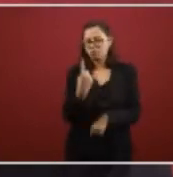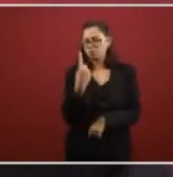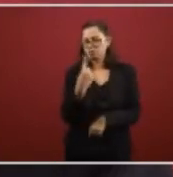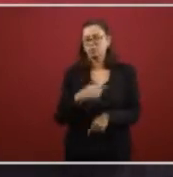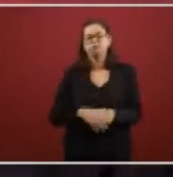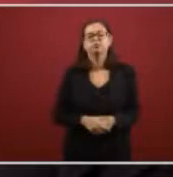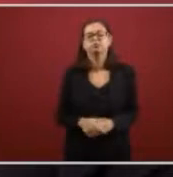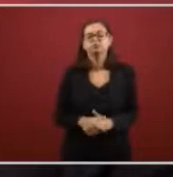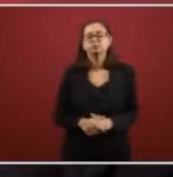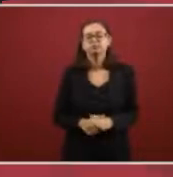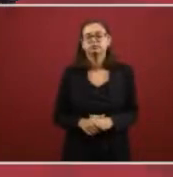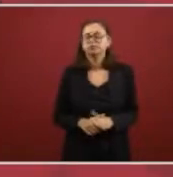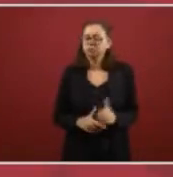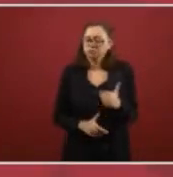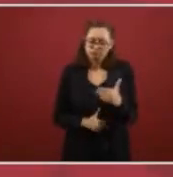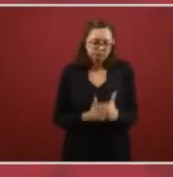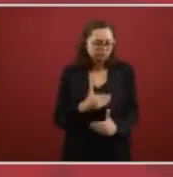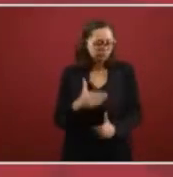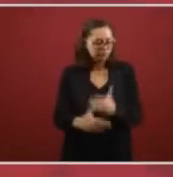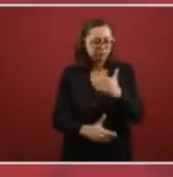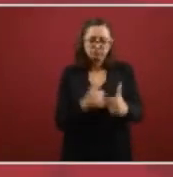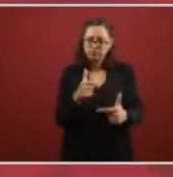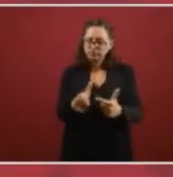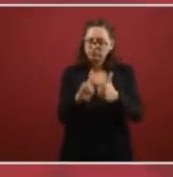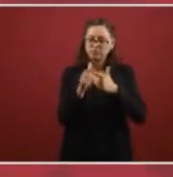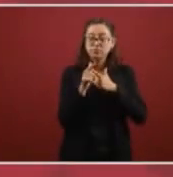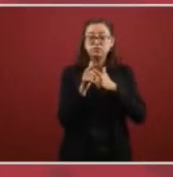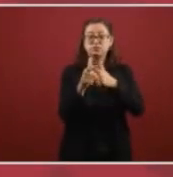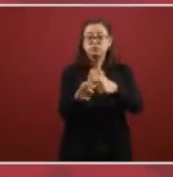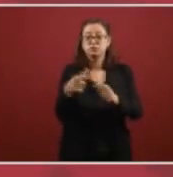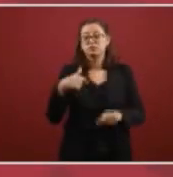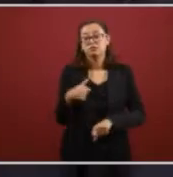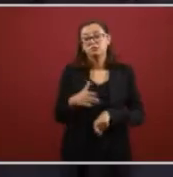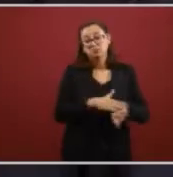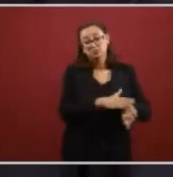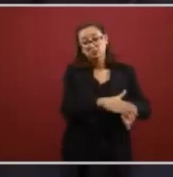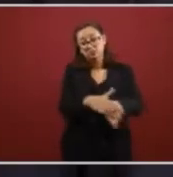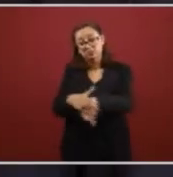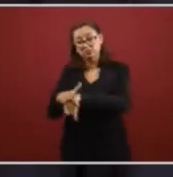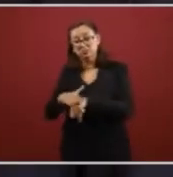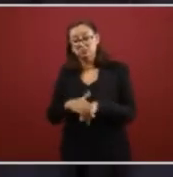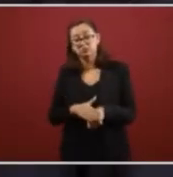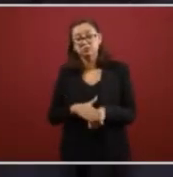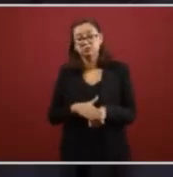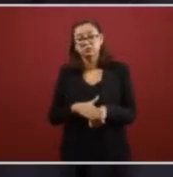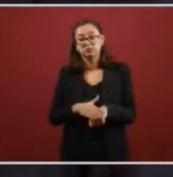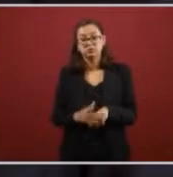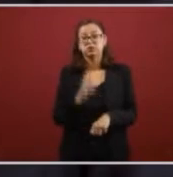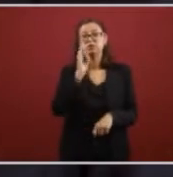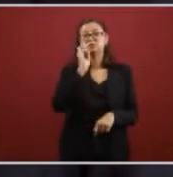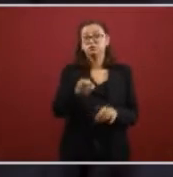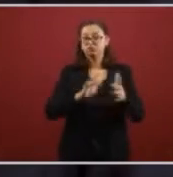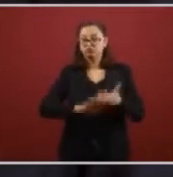to change or transform the country. So we're going forward, and I'm going to